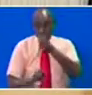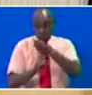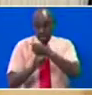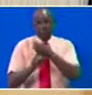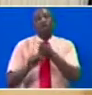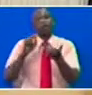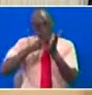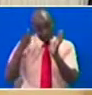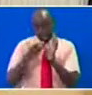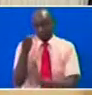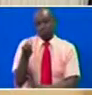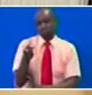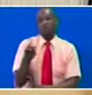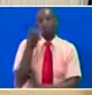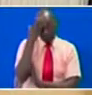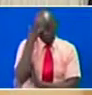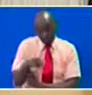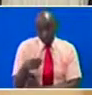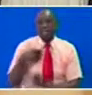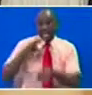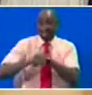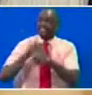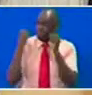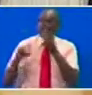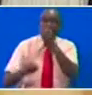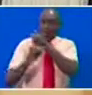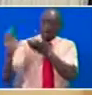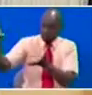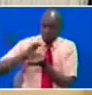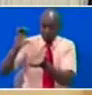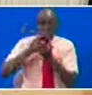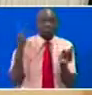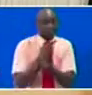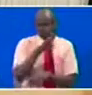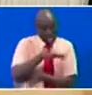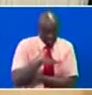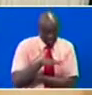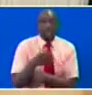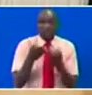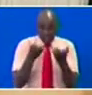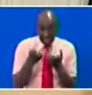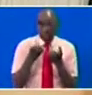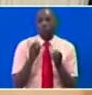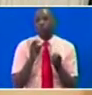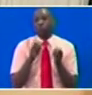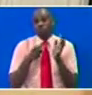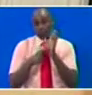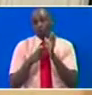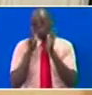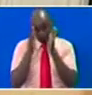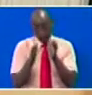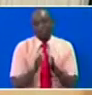projects. As you know, we have received a lot of donor support in many areas, so we needed to capture those expenses.